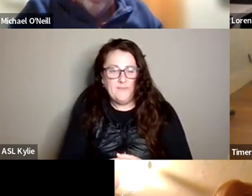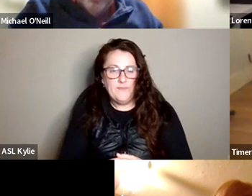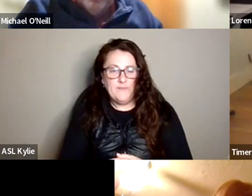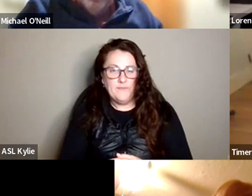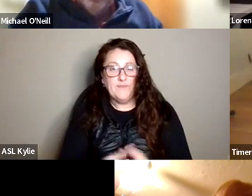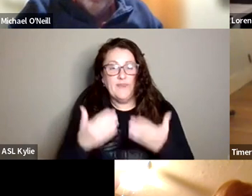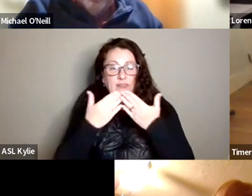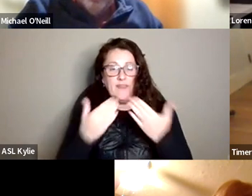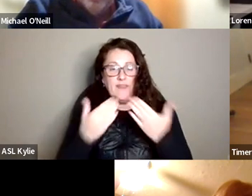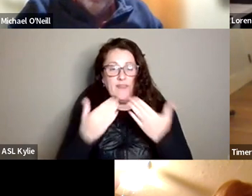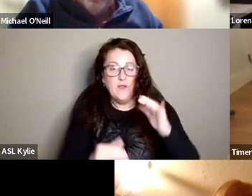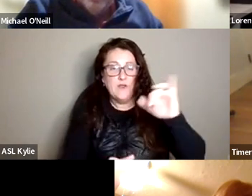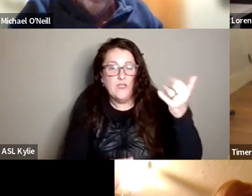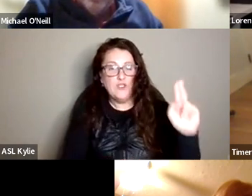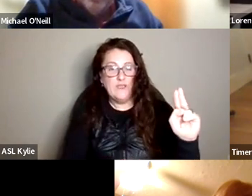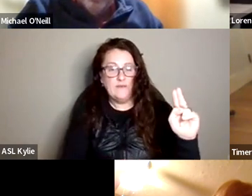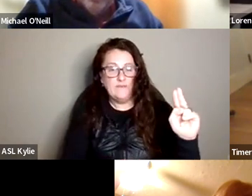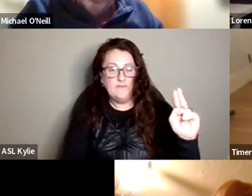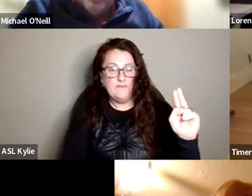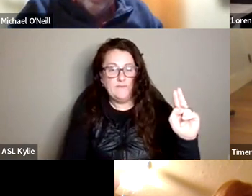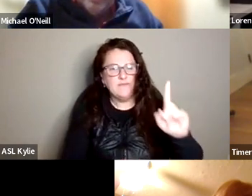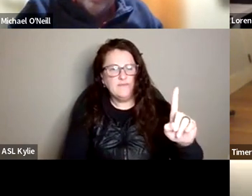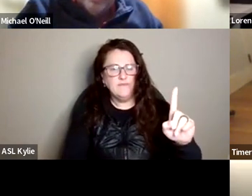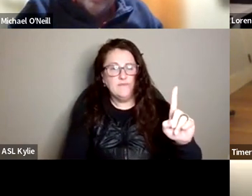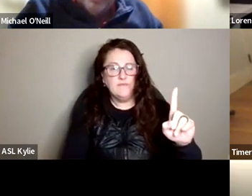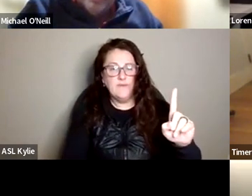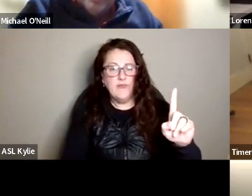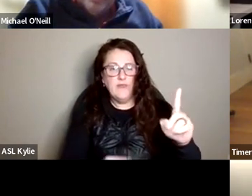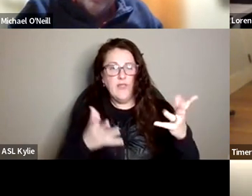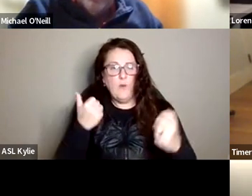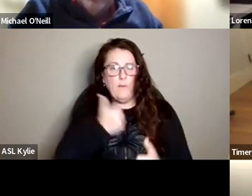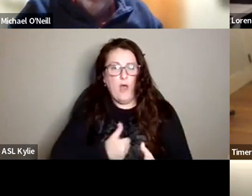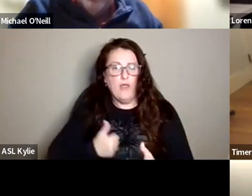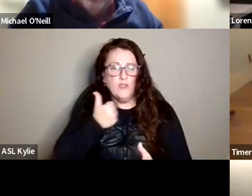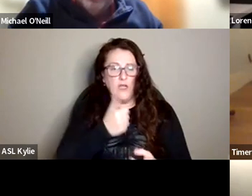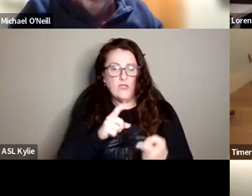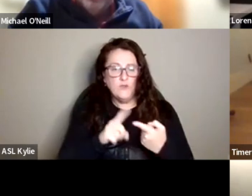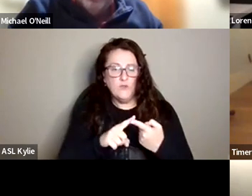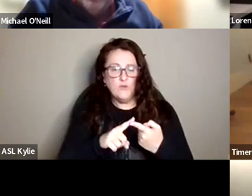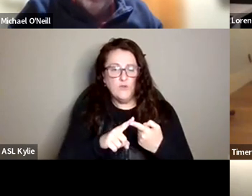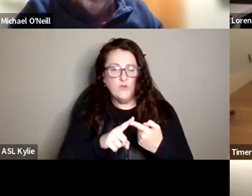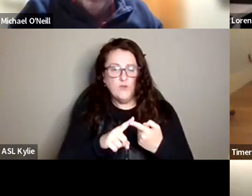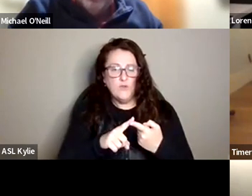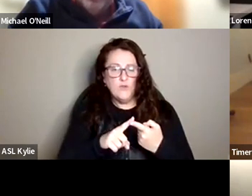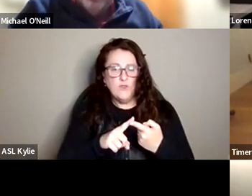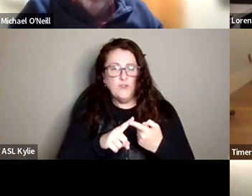Thank you, Dean. I want to pause for a second and apologize to our